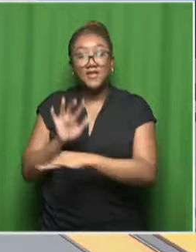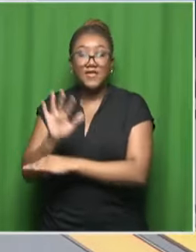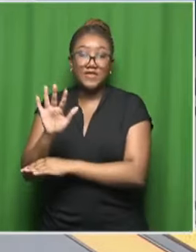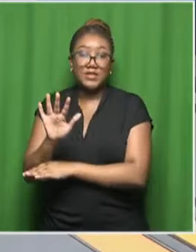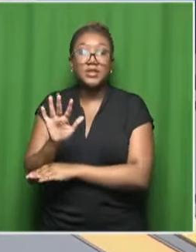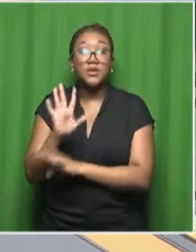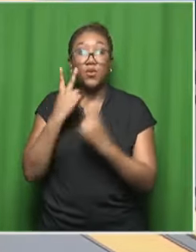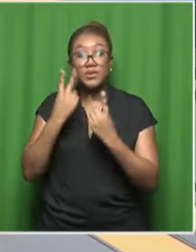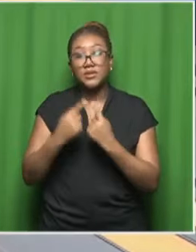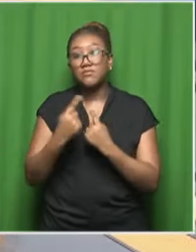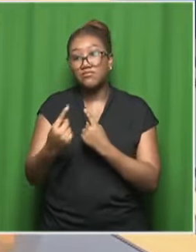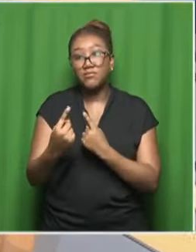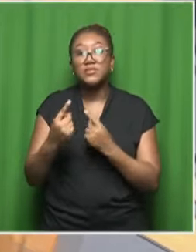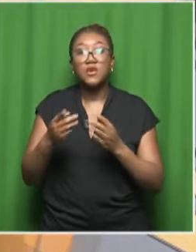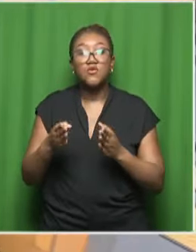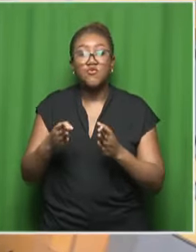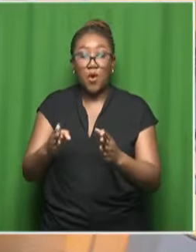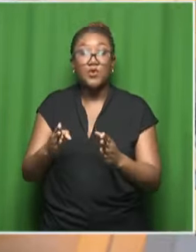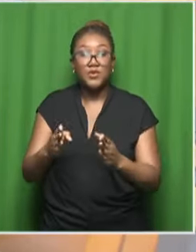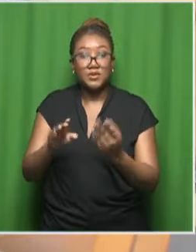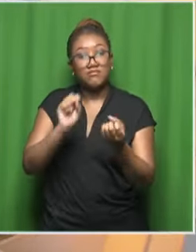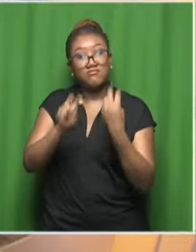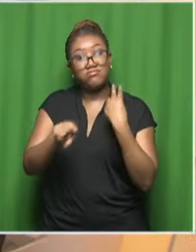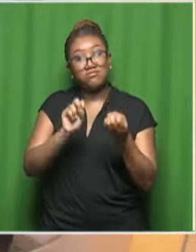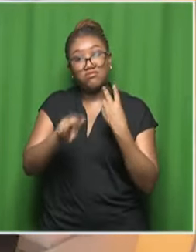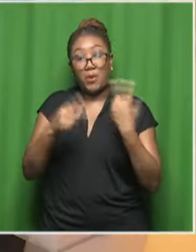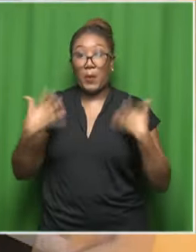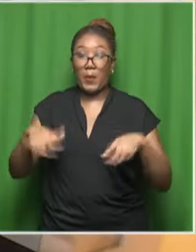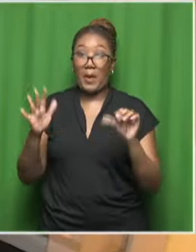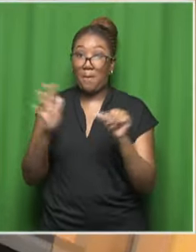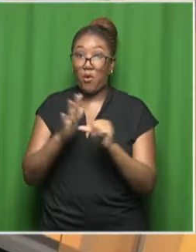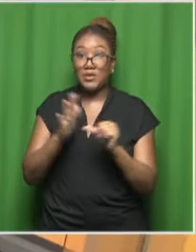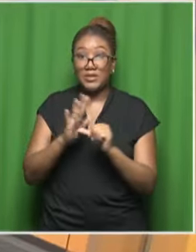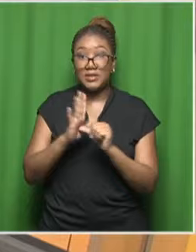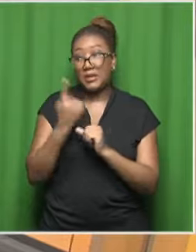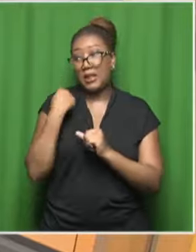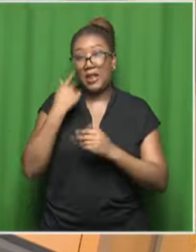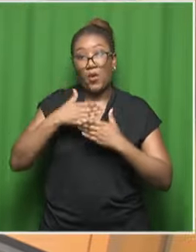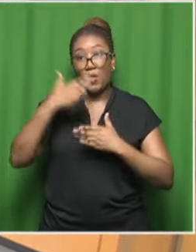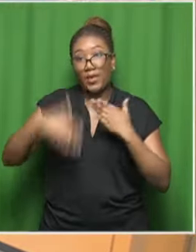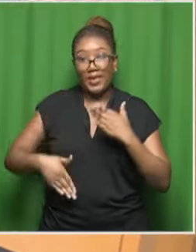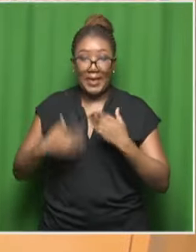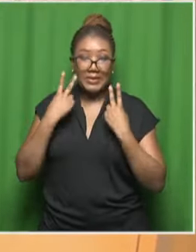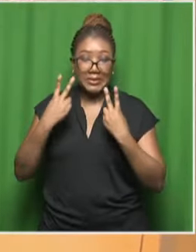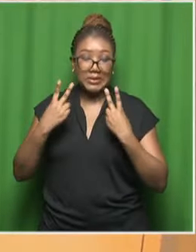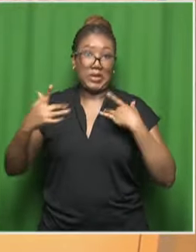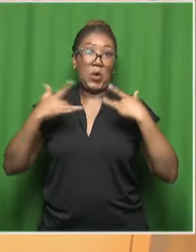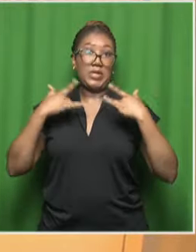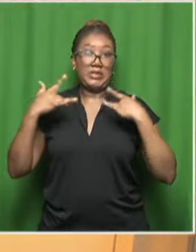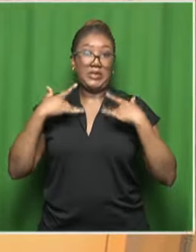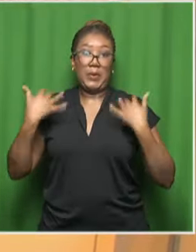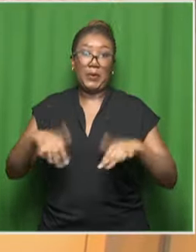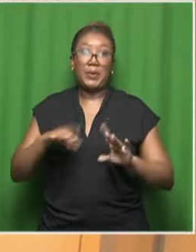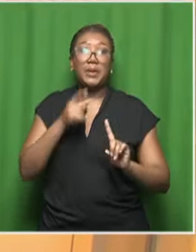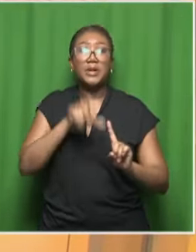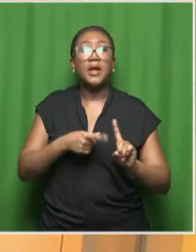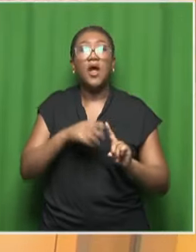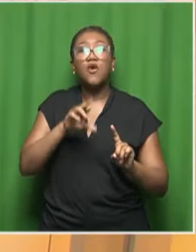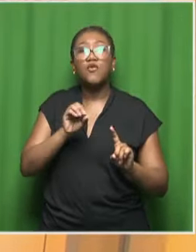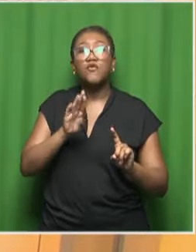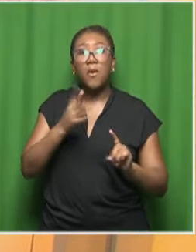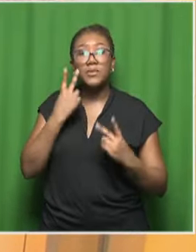Let's check in on the roads, because that is a key concern, well, certainly has been this whole weekend. Rob, I can't imagine what you've